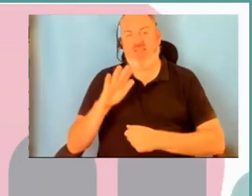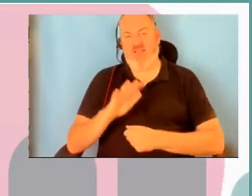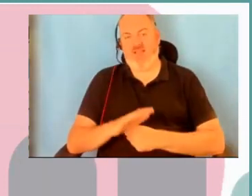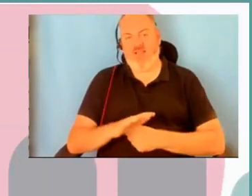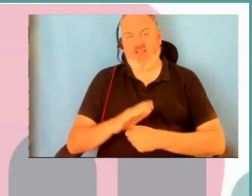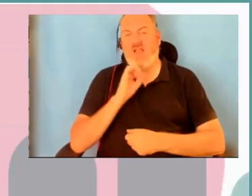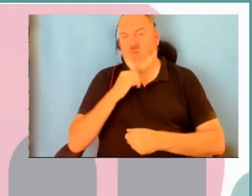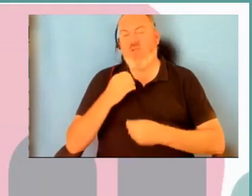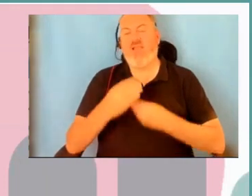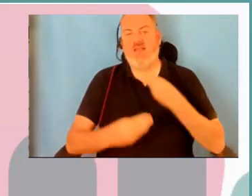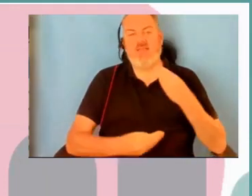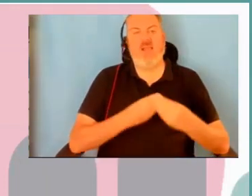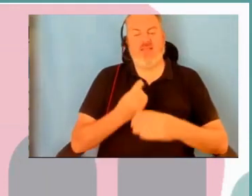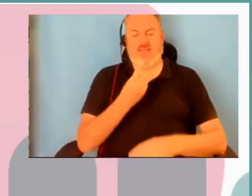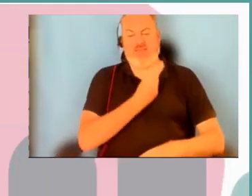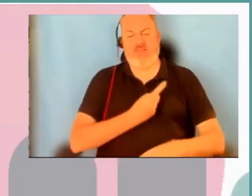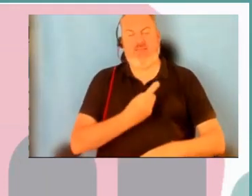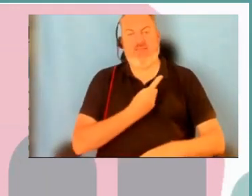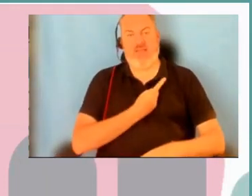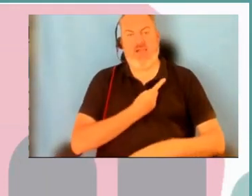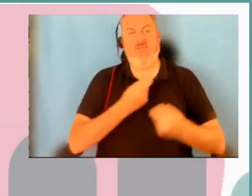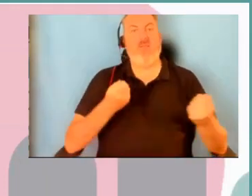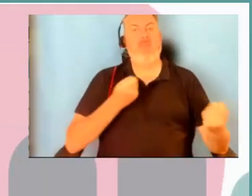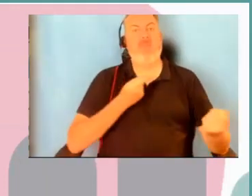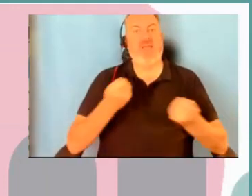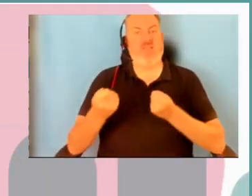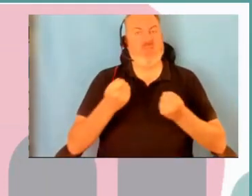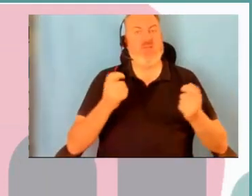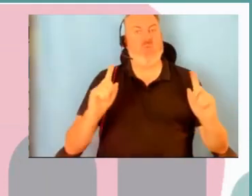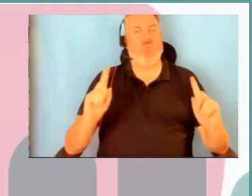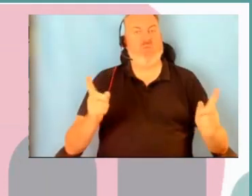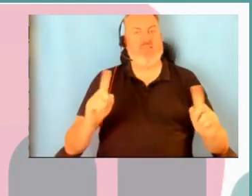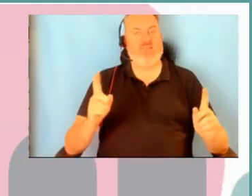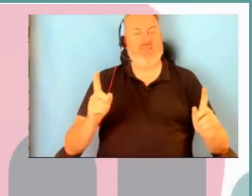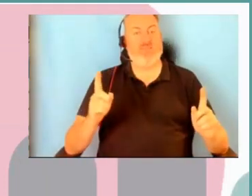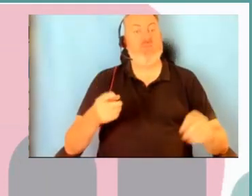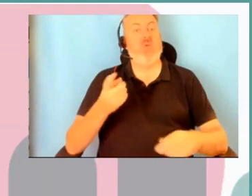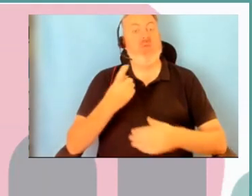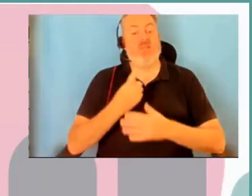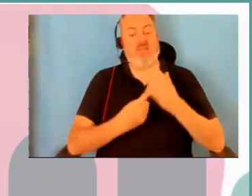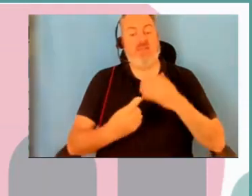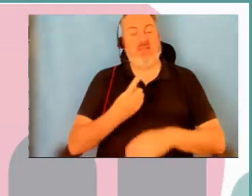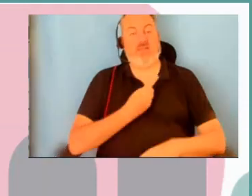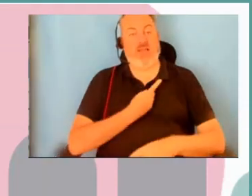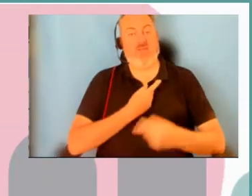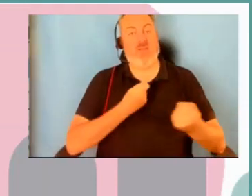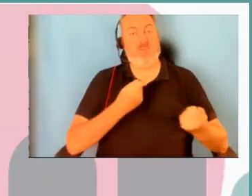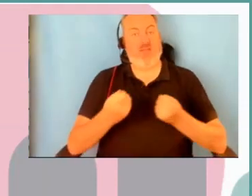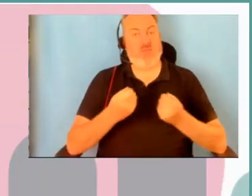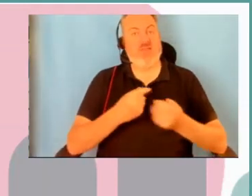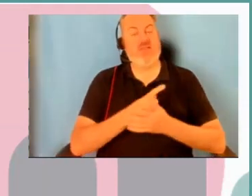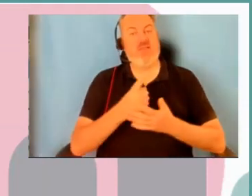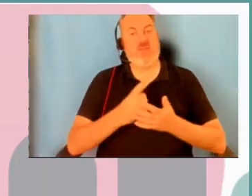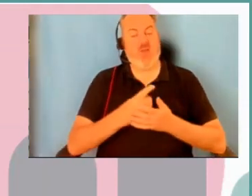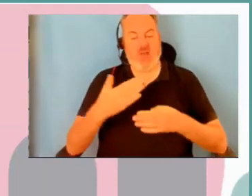about what self-management is for those who don't know. So self-management is just all about the different actions